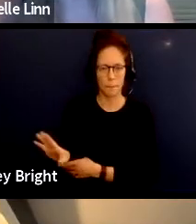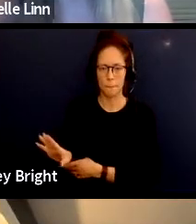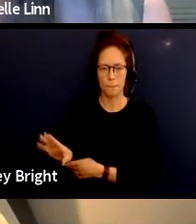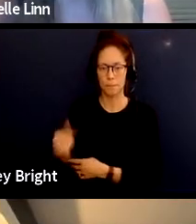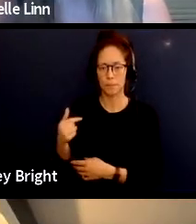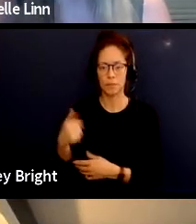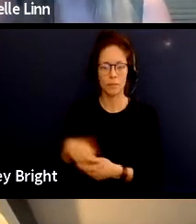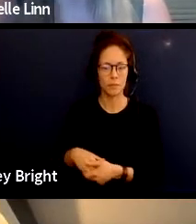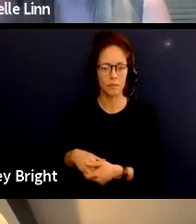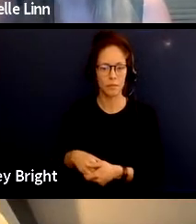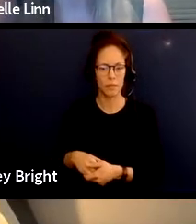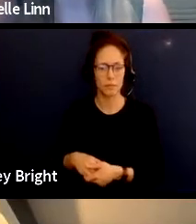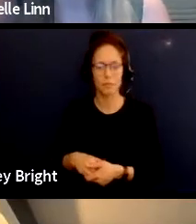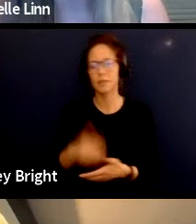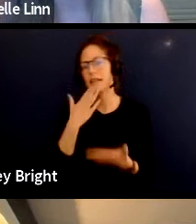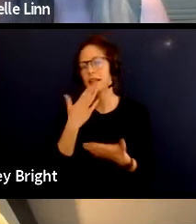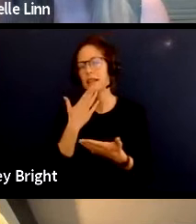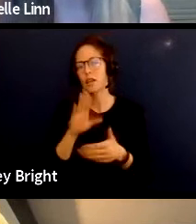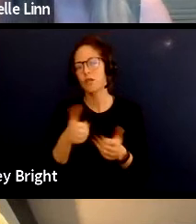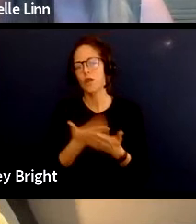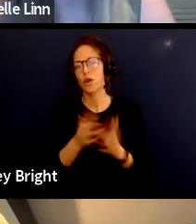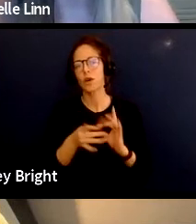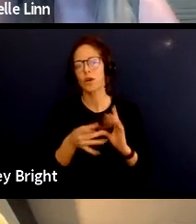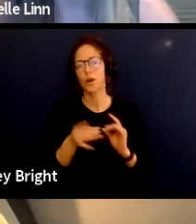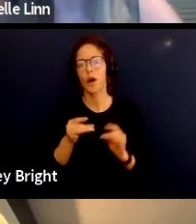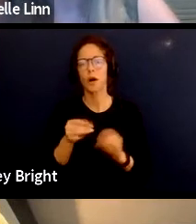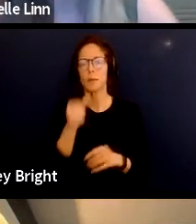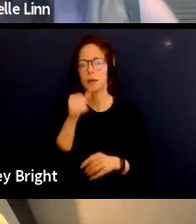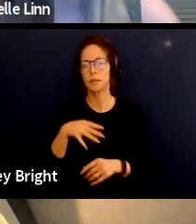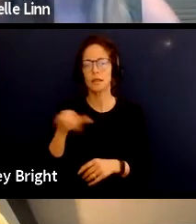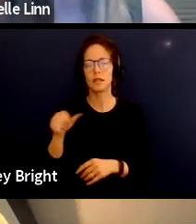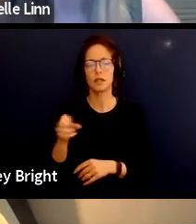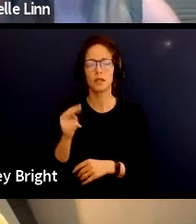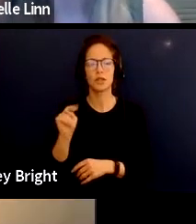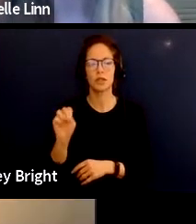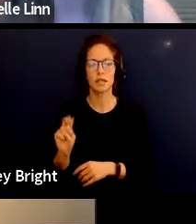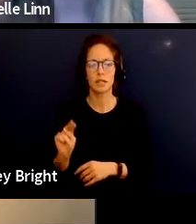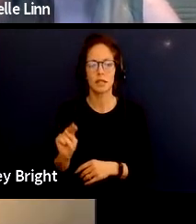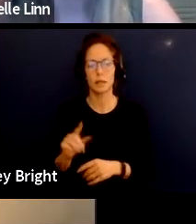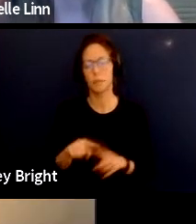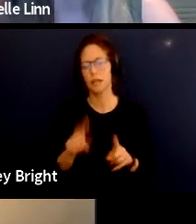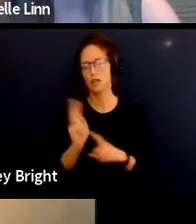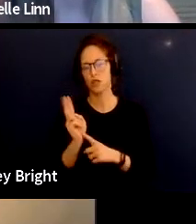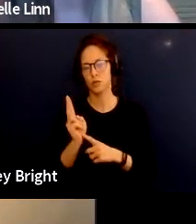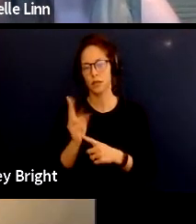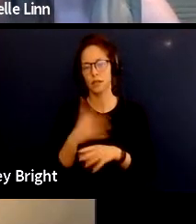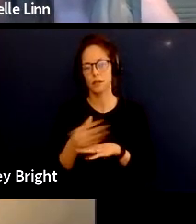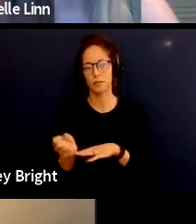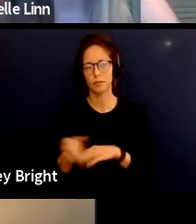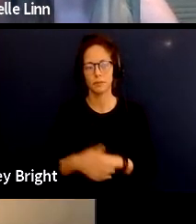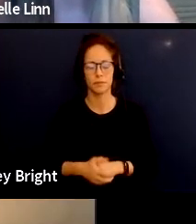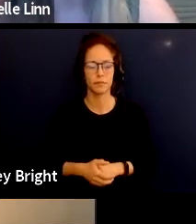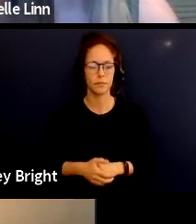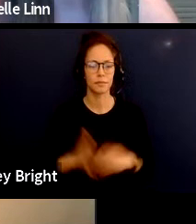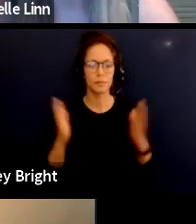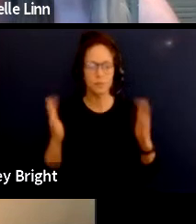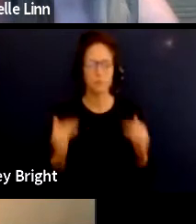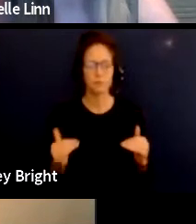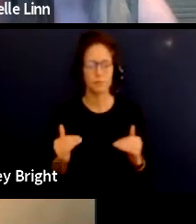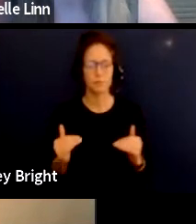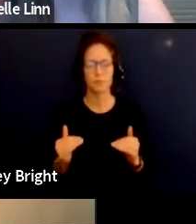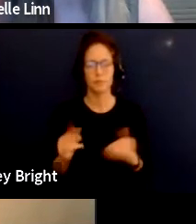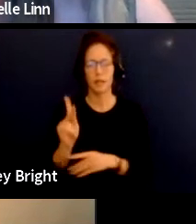gone to. Thank you for your comments, Ms. Johnson. 2 minutes is up. Next up is